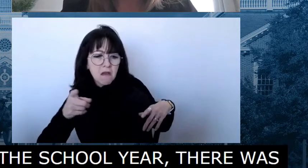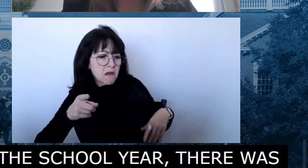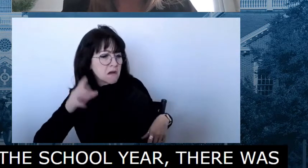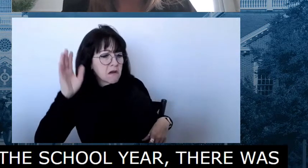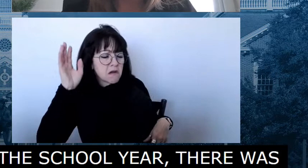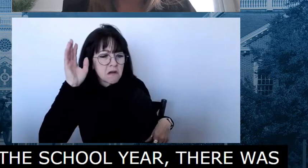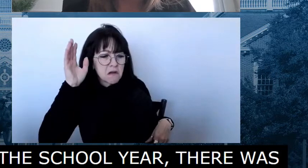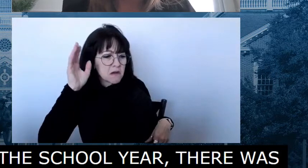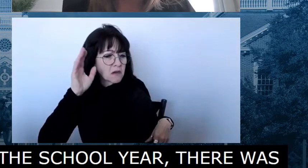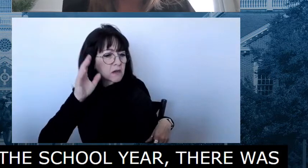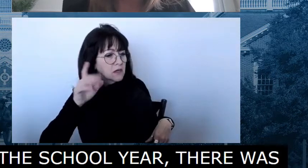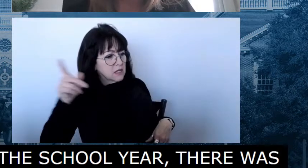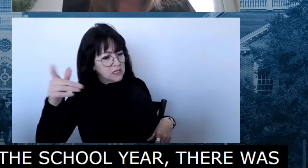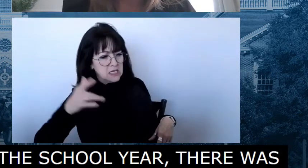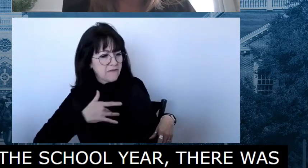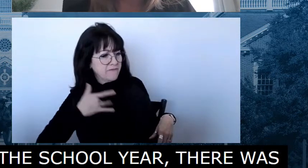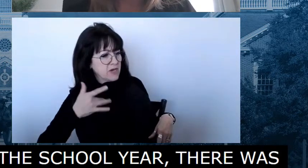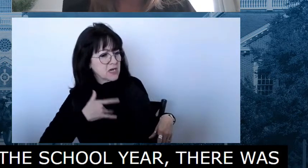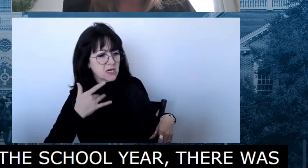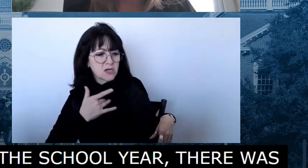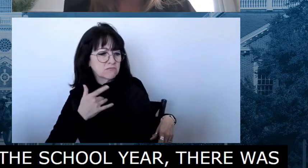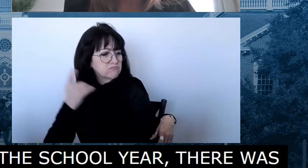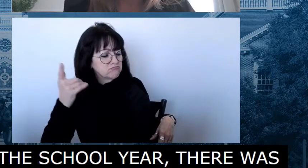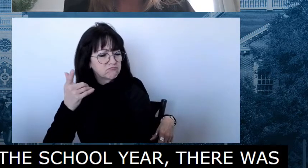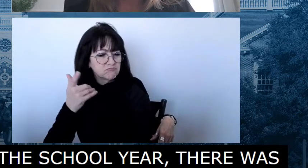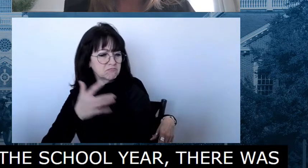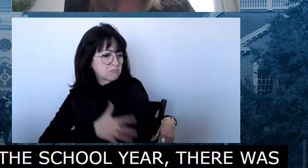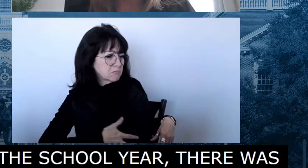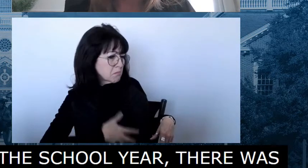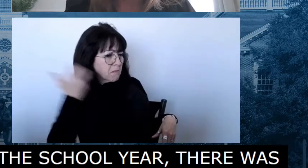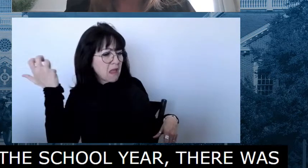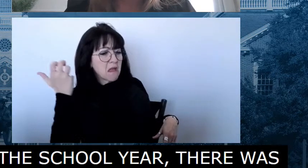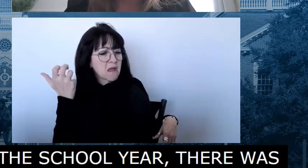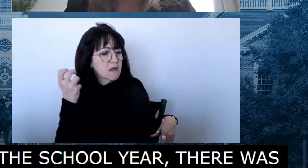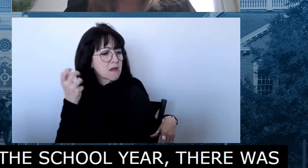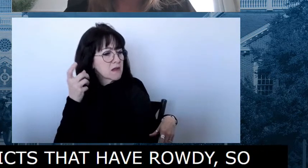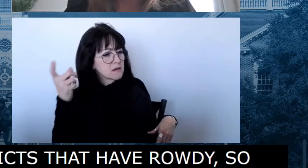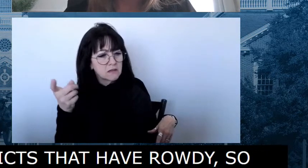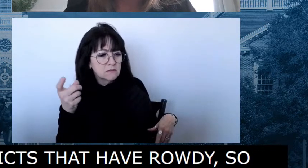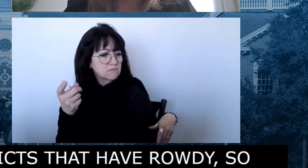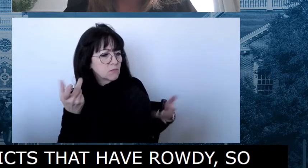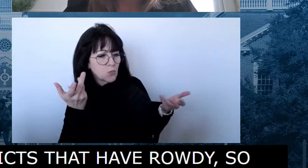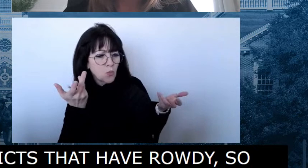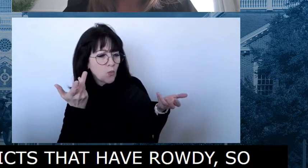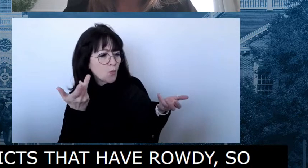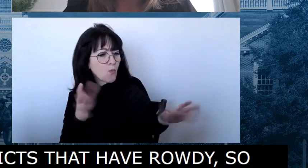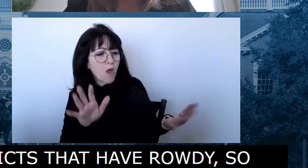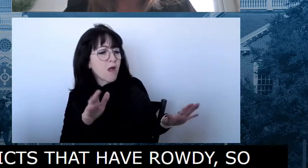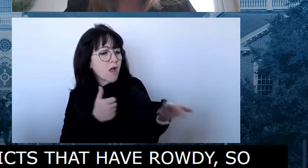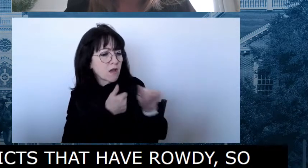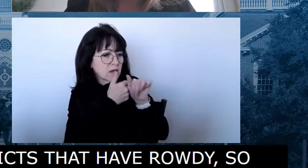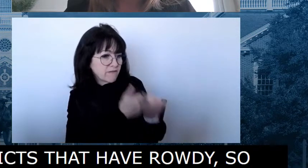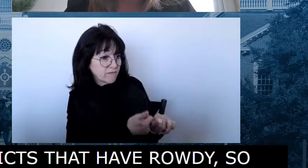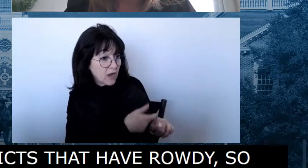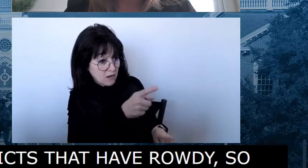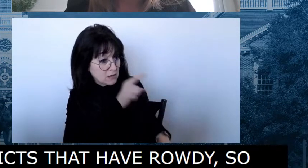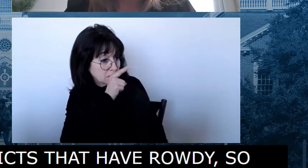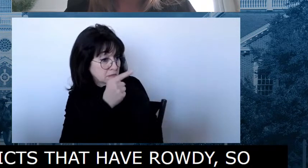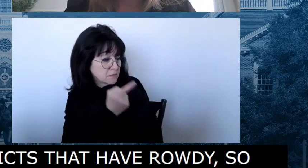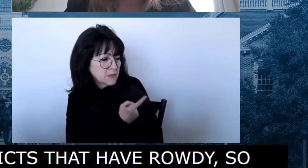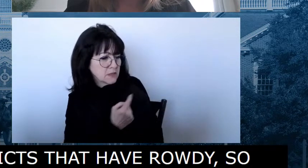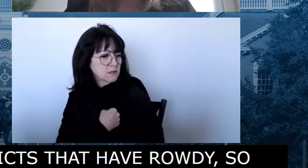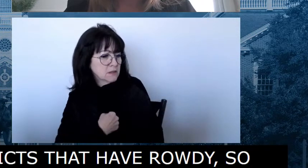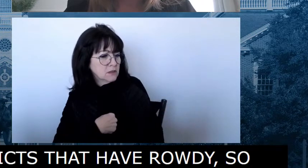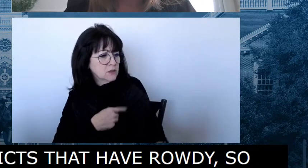them at that point. Is there a concern with it being more in their hands if they wanted to continue a mask mandate for the rest of the year, that